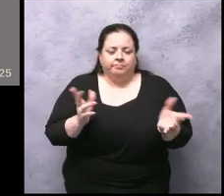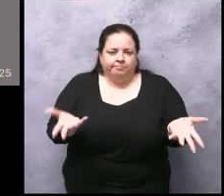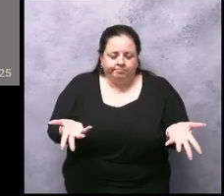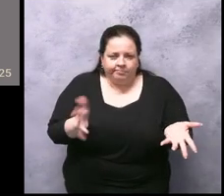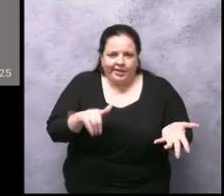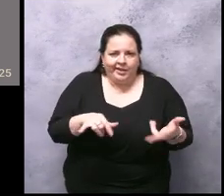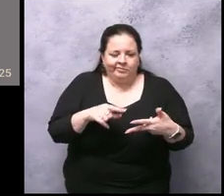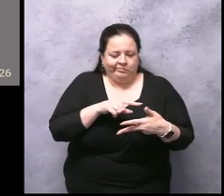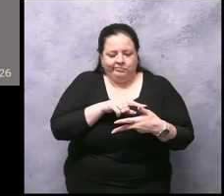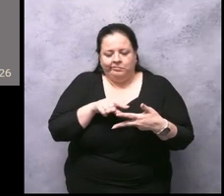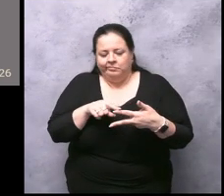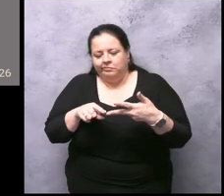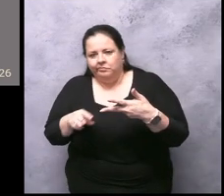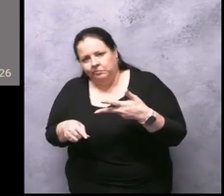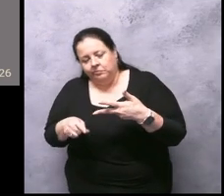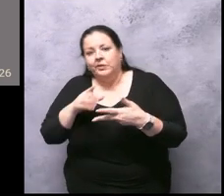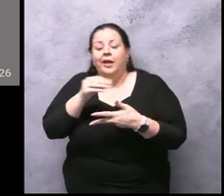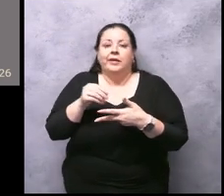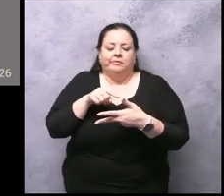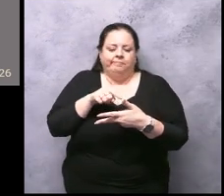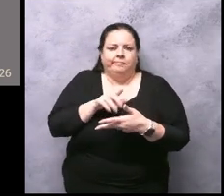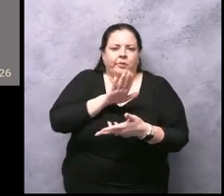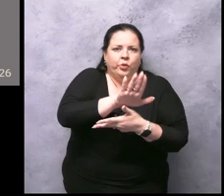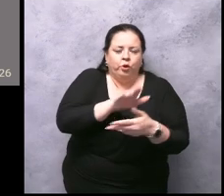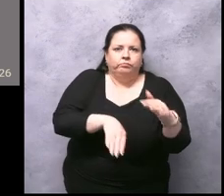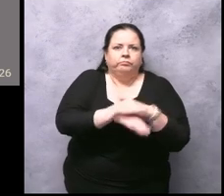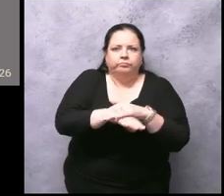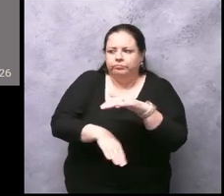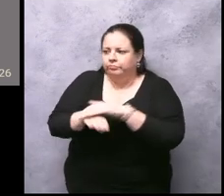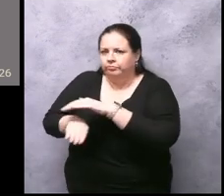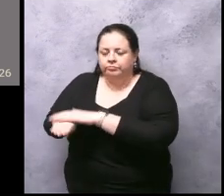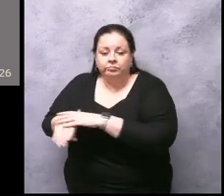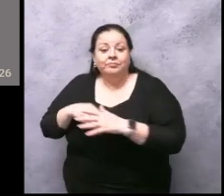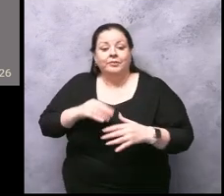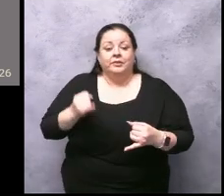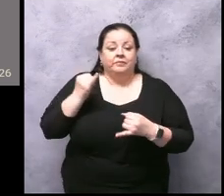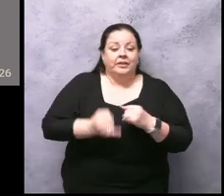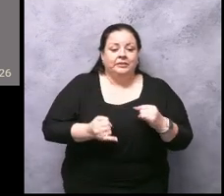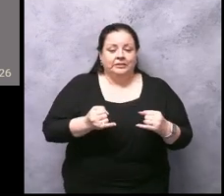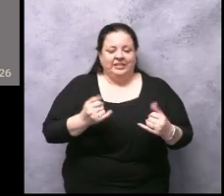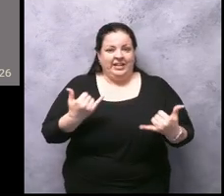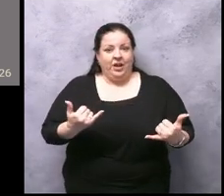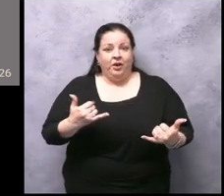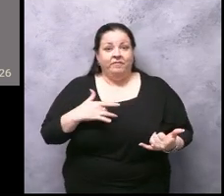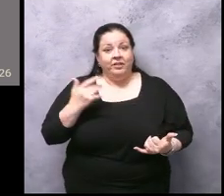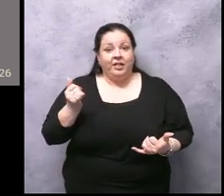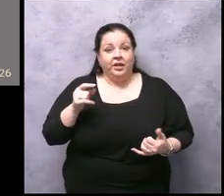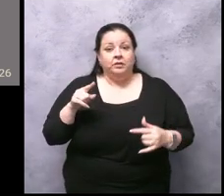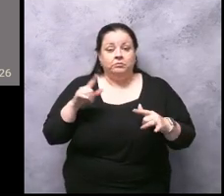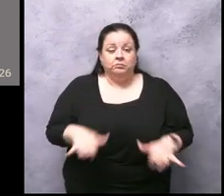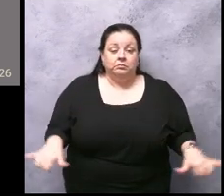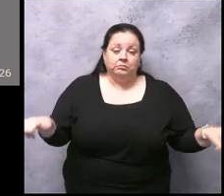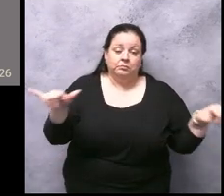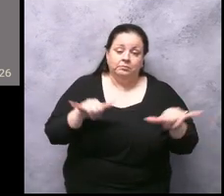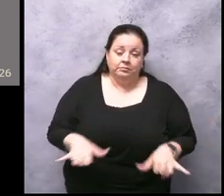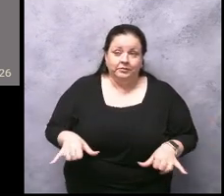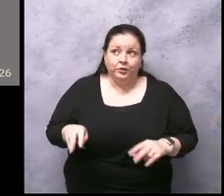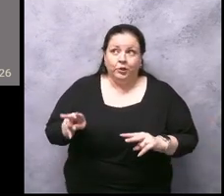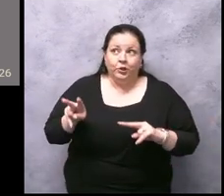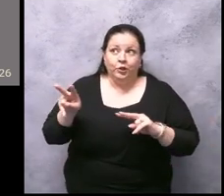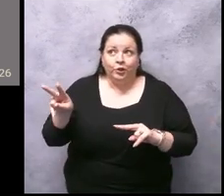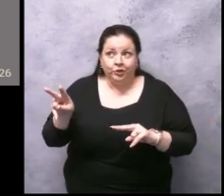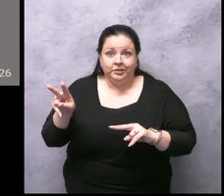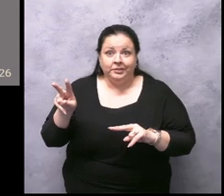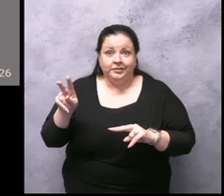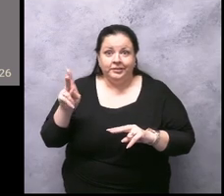relate to the capacities of each campus? And then finally, I am starting to feel like a broken record. Look at